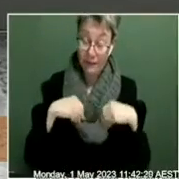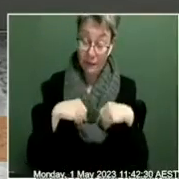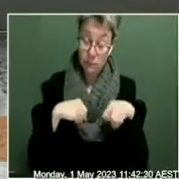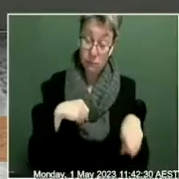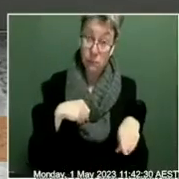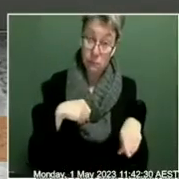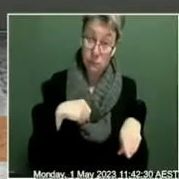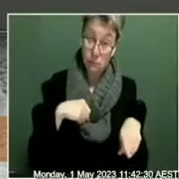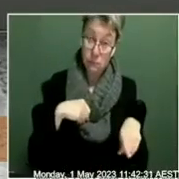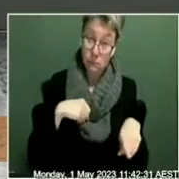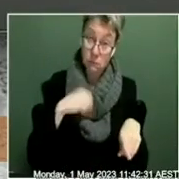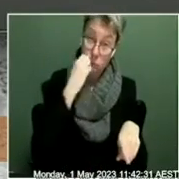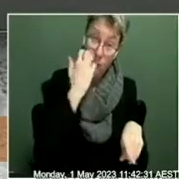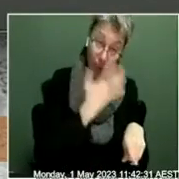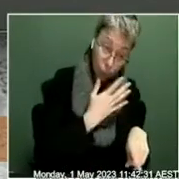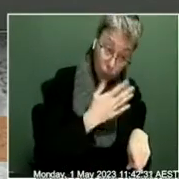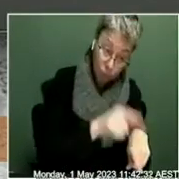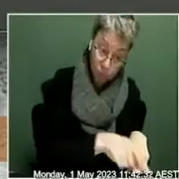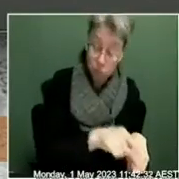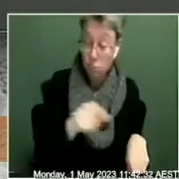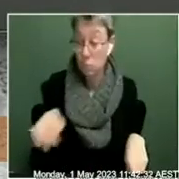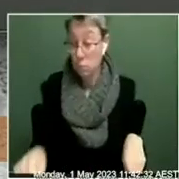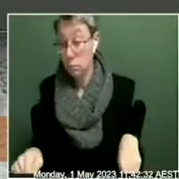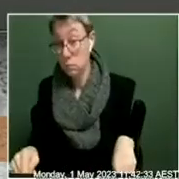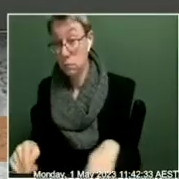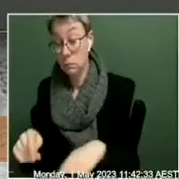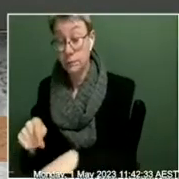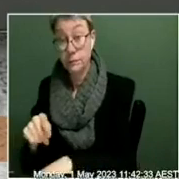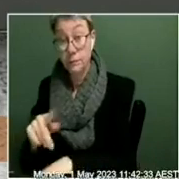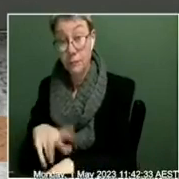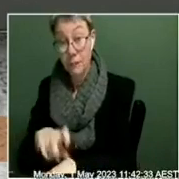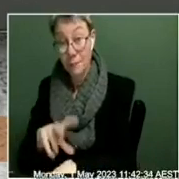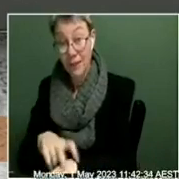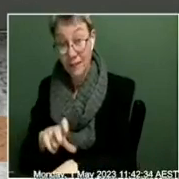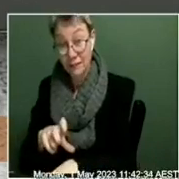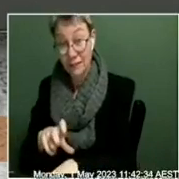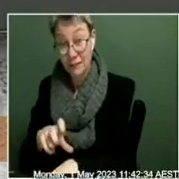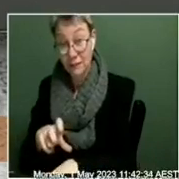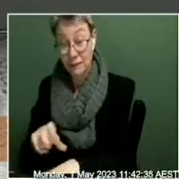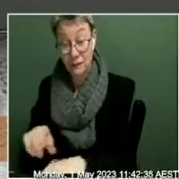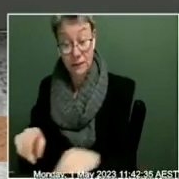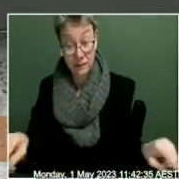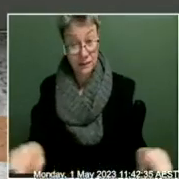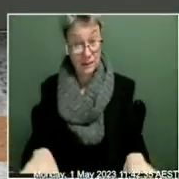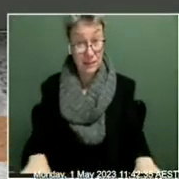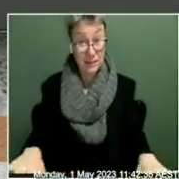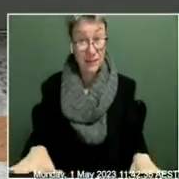community, can flick a switch and change attitude overnight?